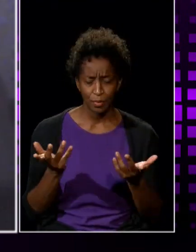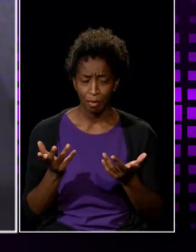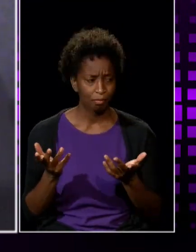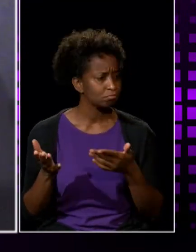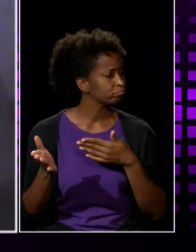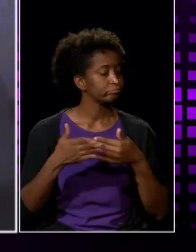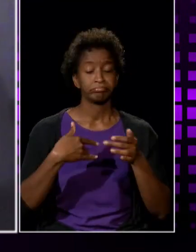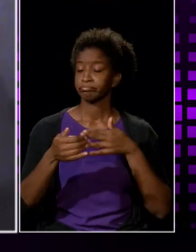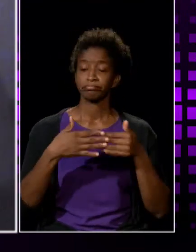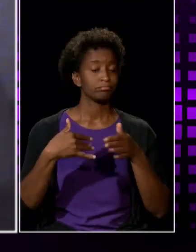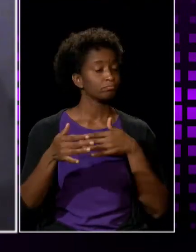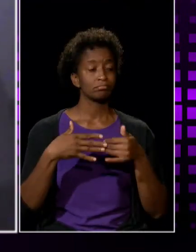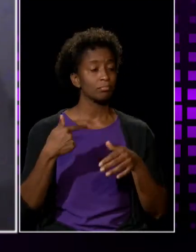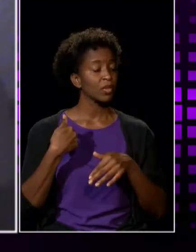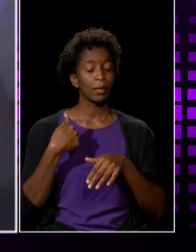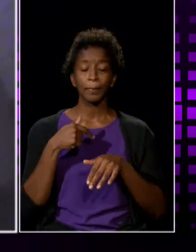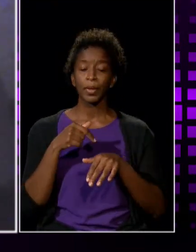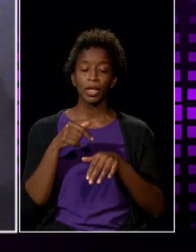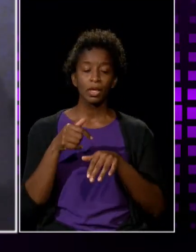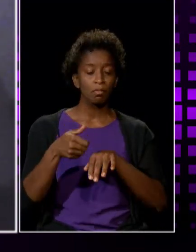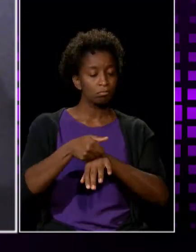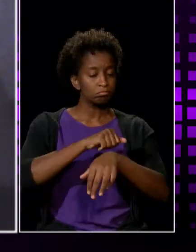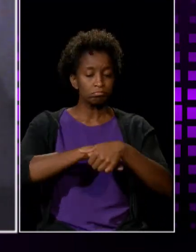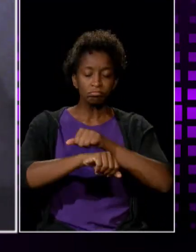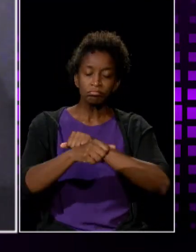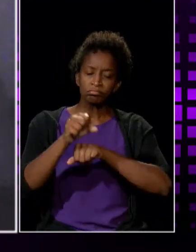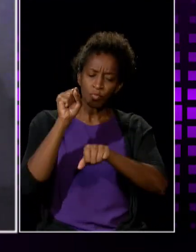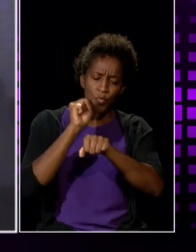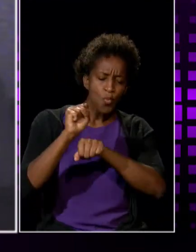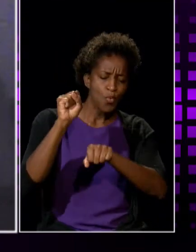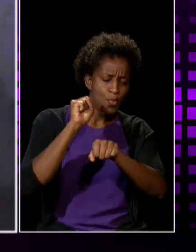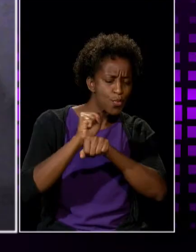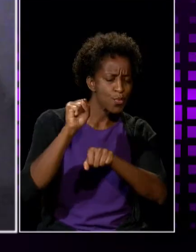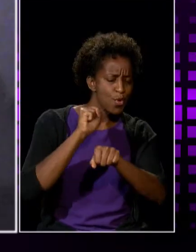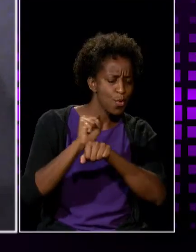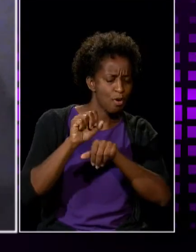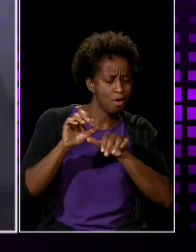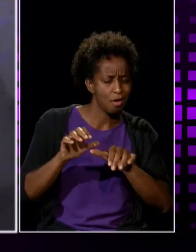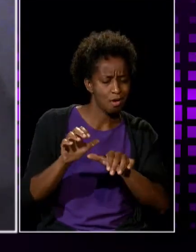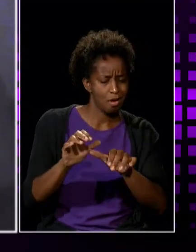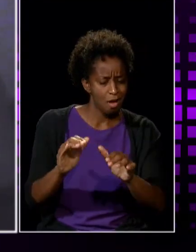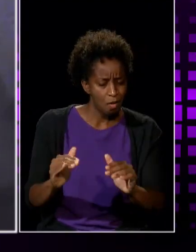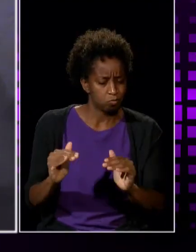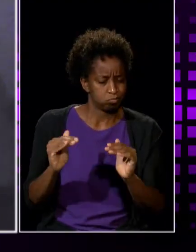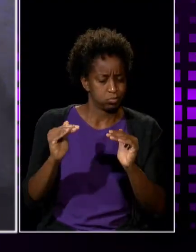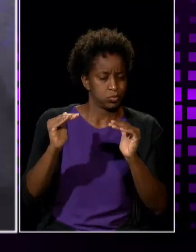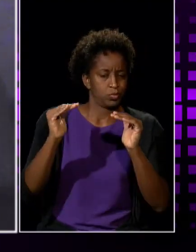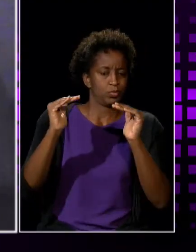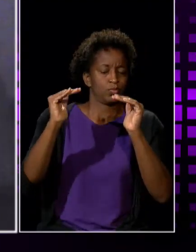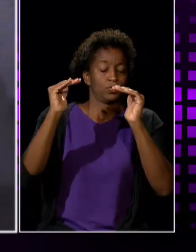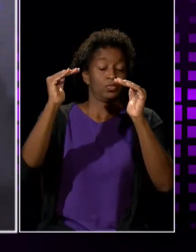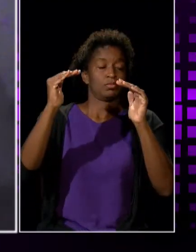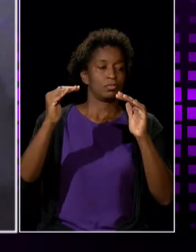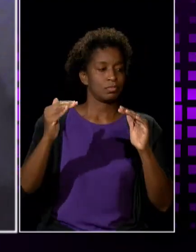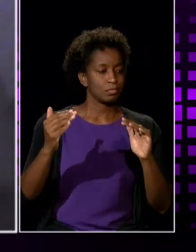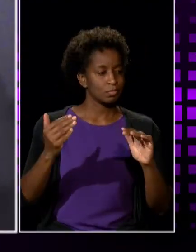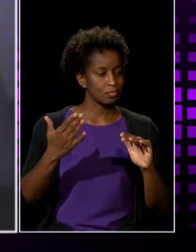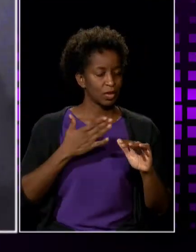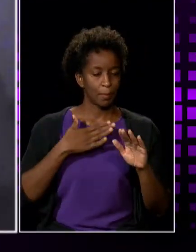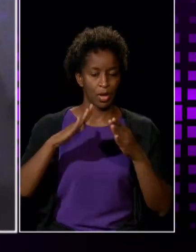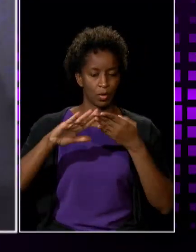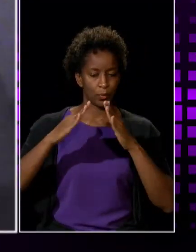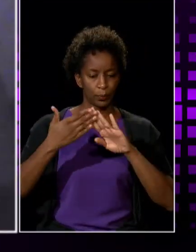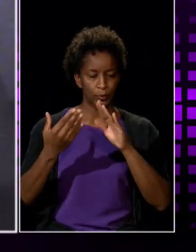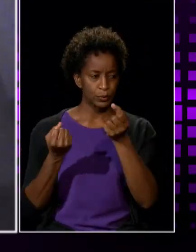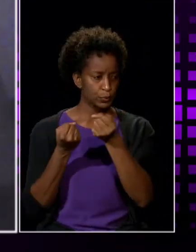And because you do these things to impact on your community, and you do these things to represent Barbados, then these are titles that